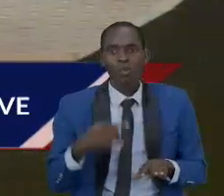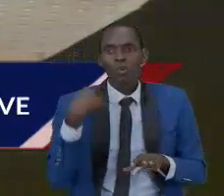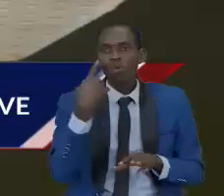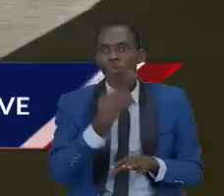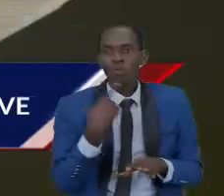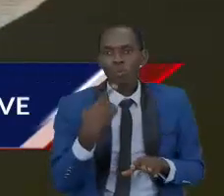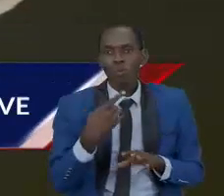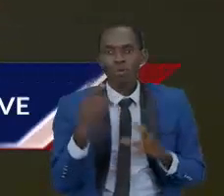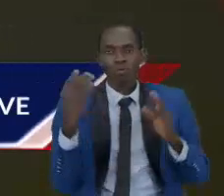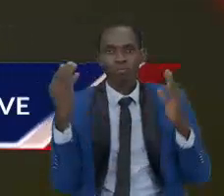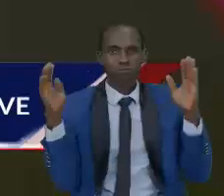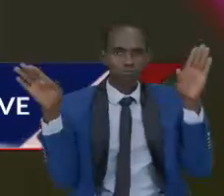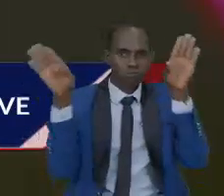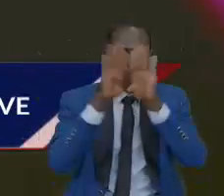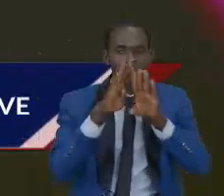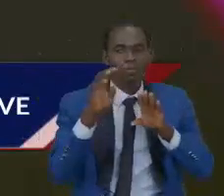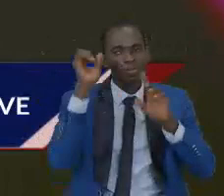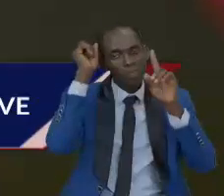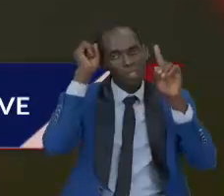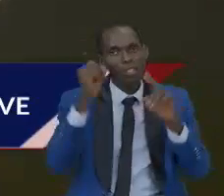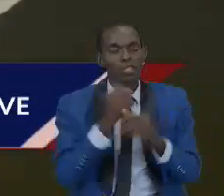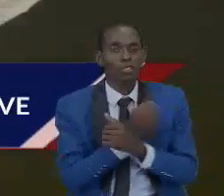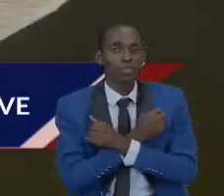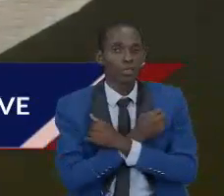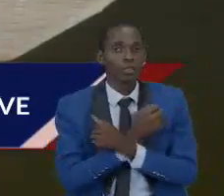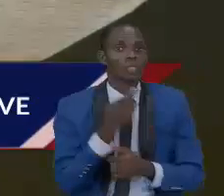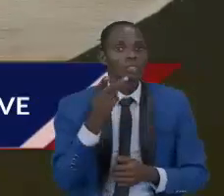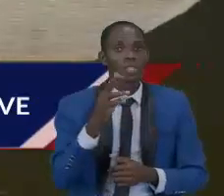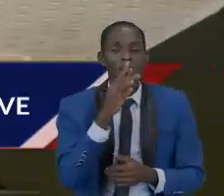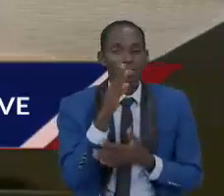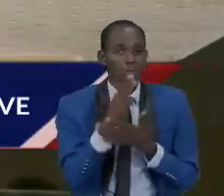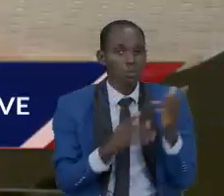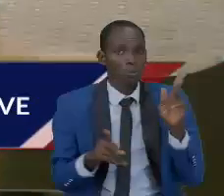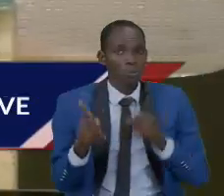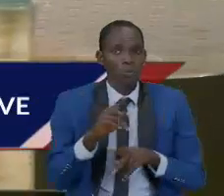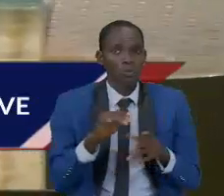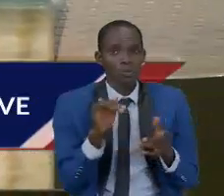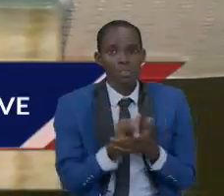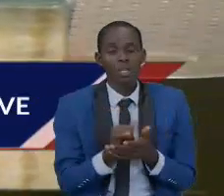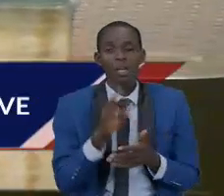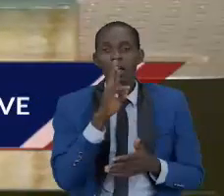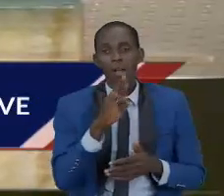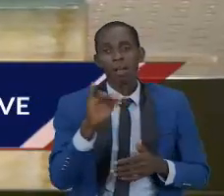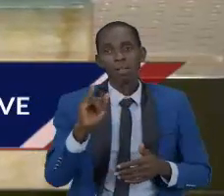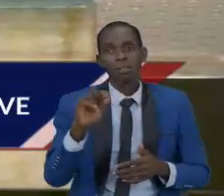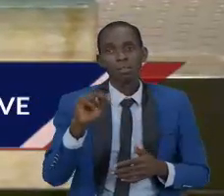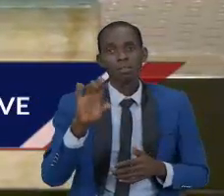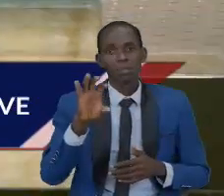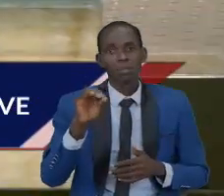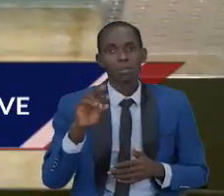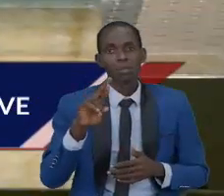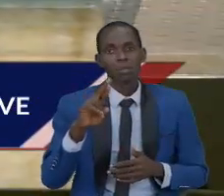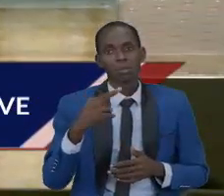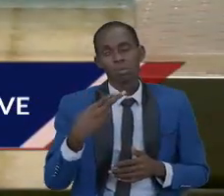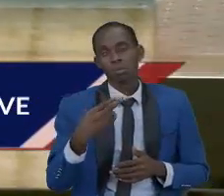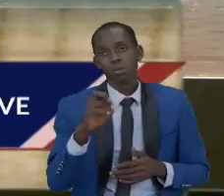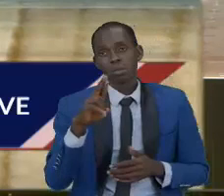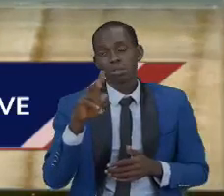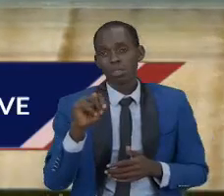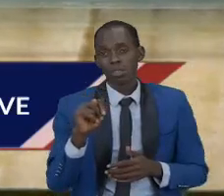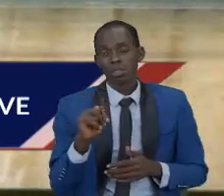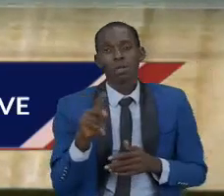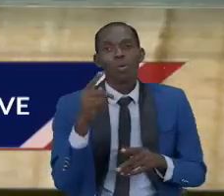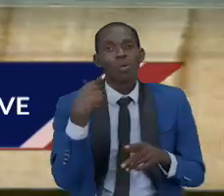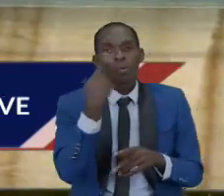he is love their people are incoherent they are people who contradict themselves there are